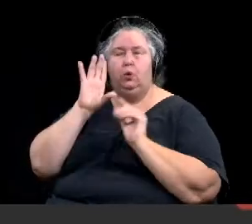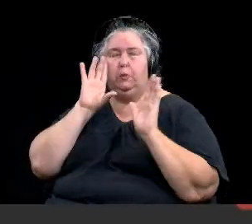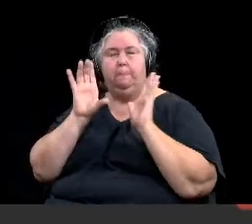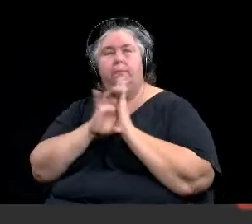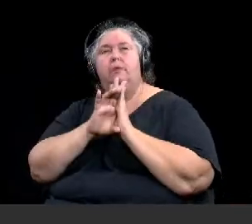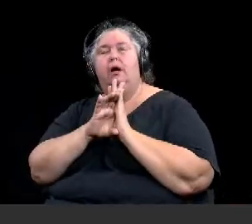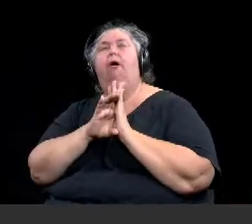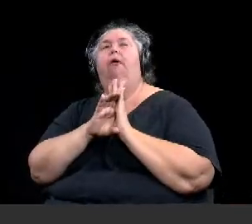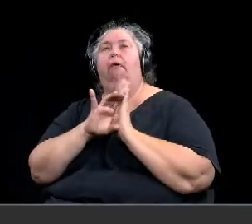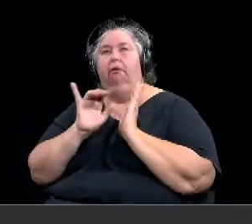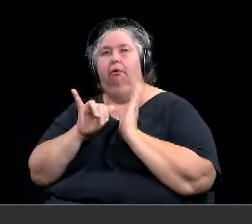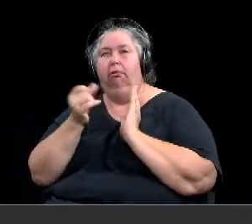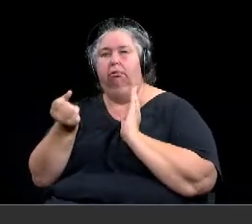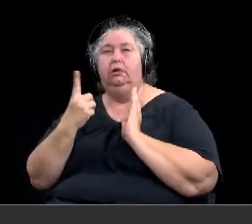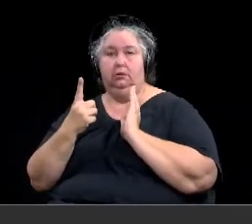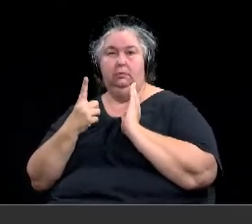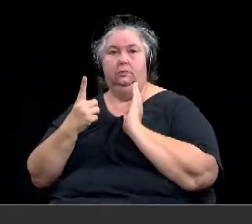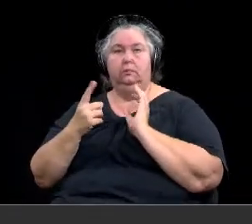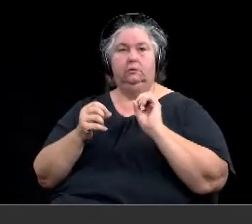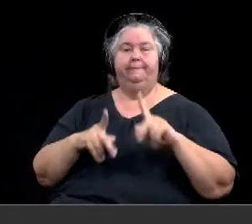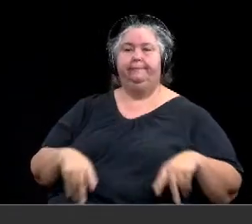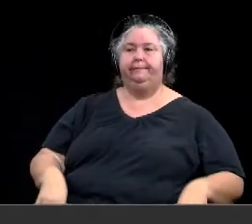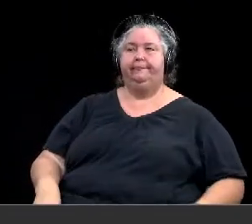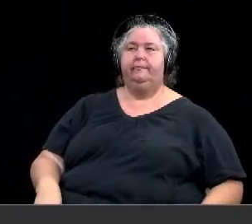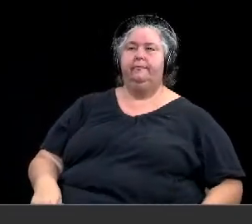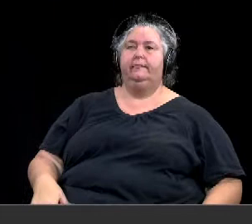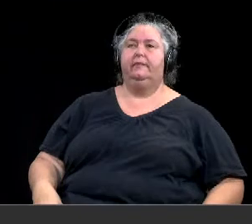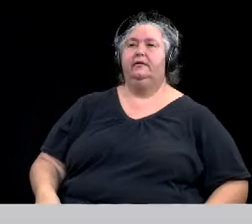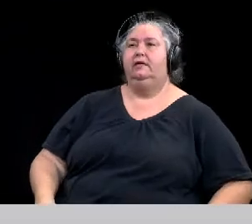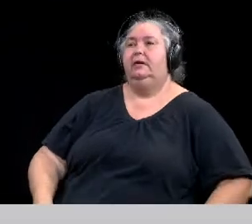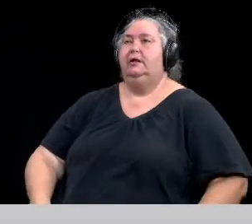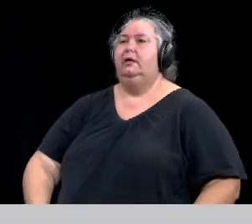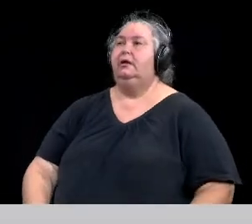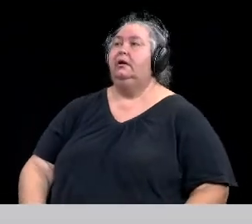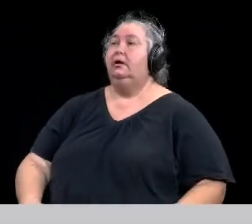representation of where we are as a community.